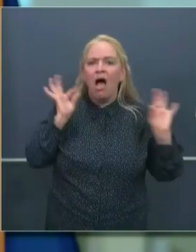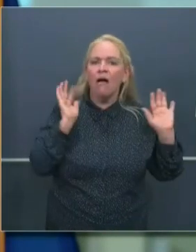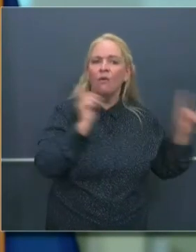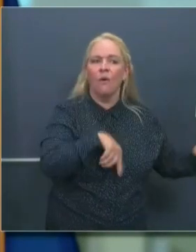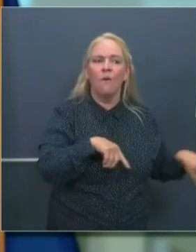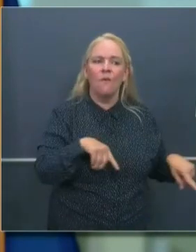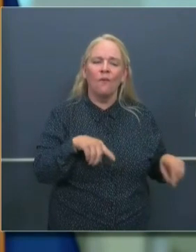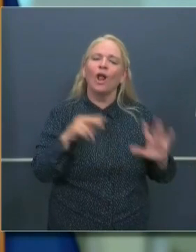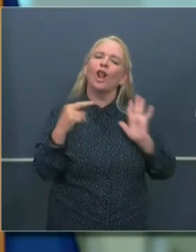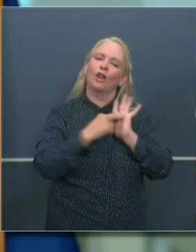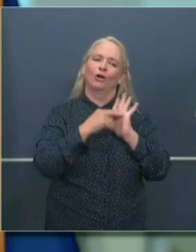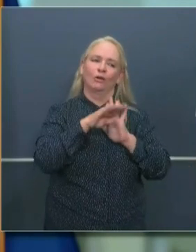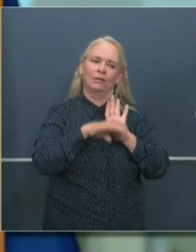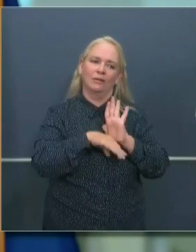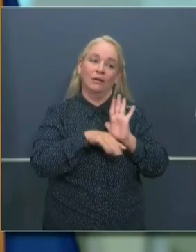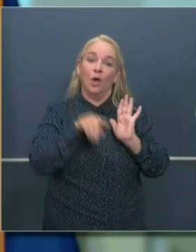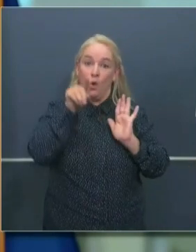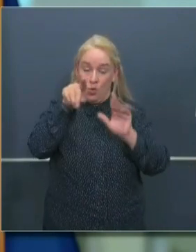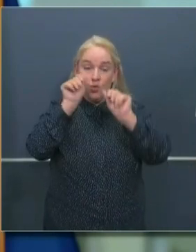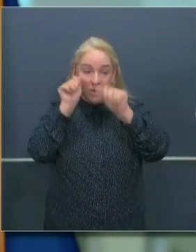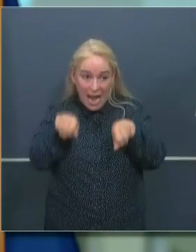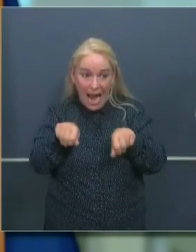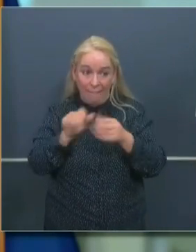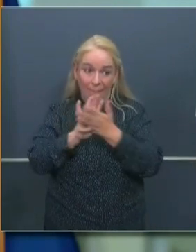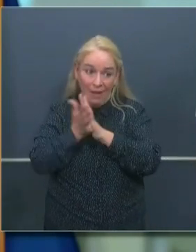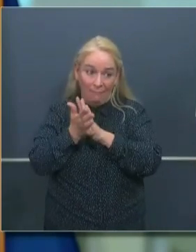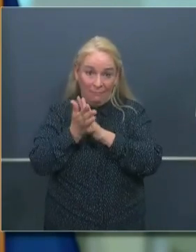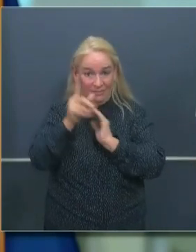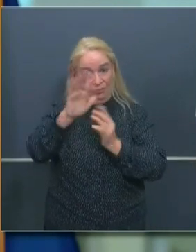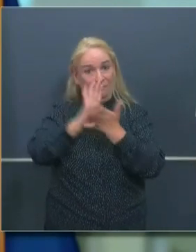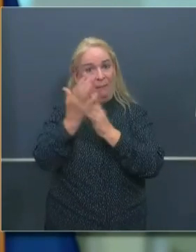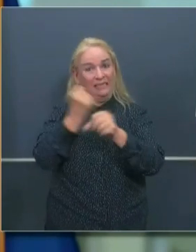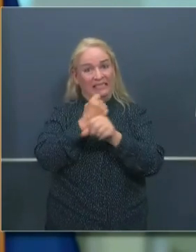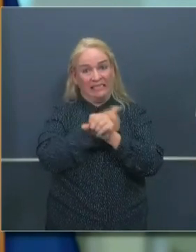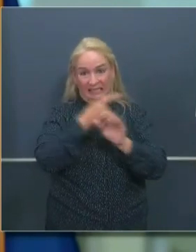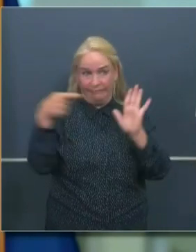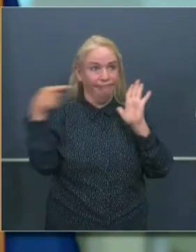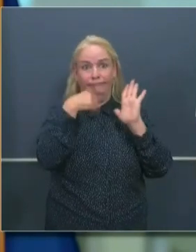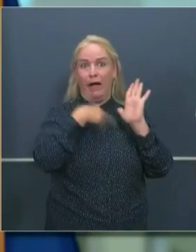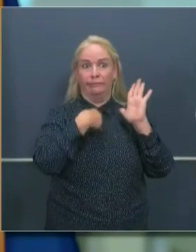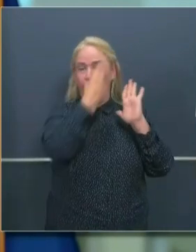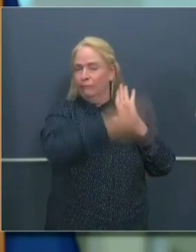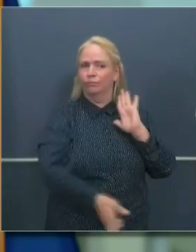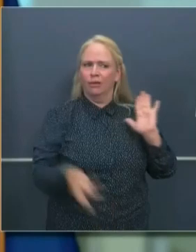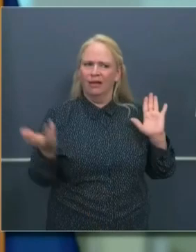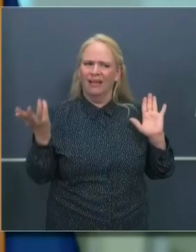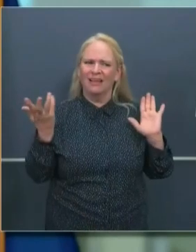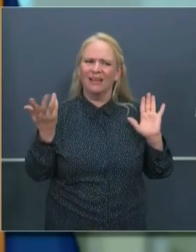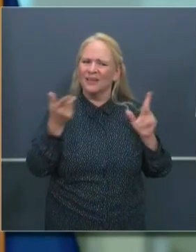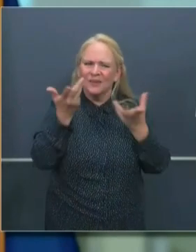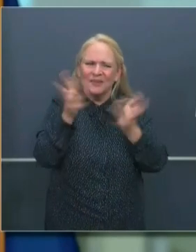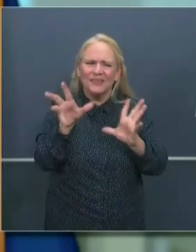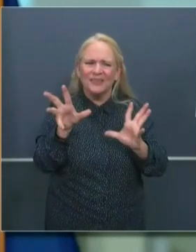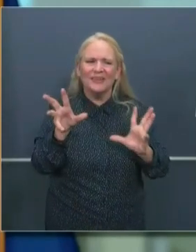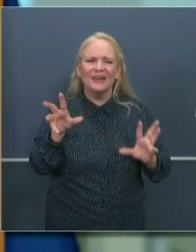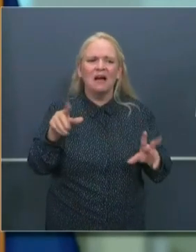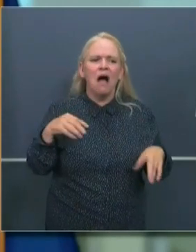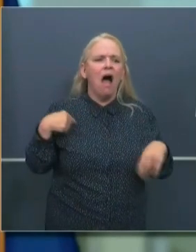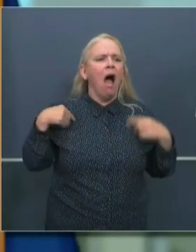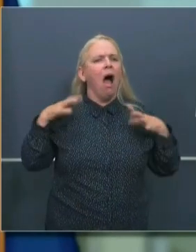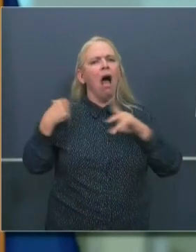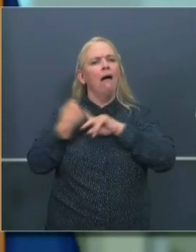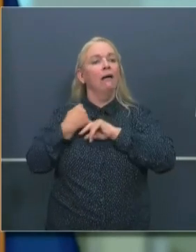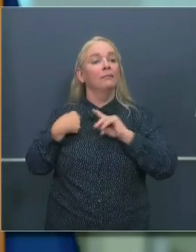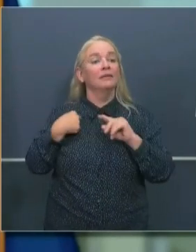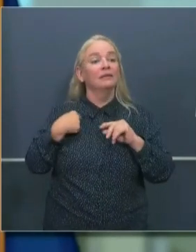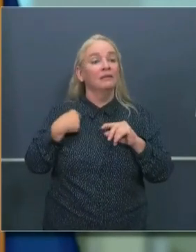may be you. And if you think this hasn't or won't impact you because it hasn't impacted you,